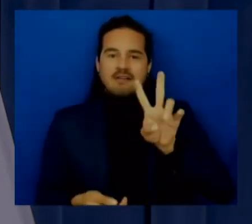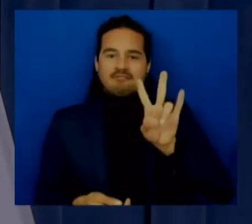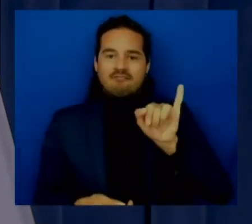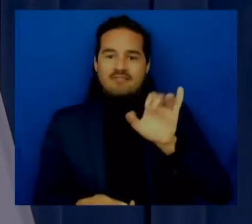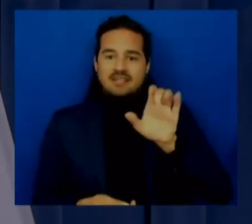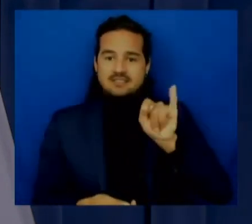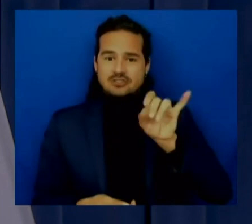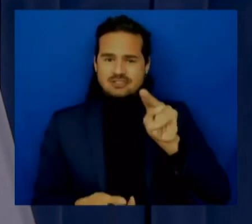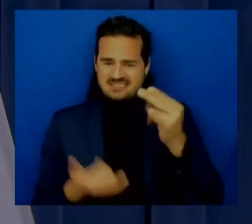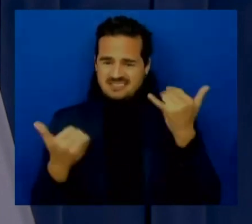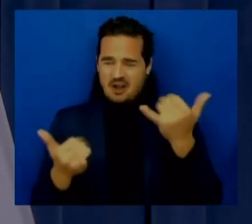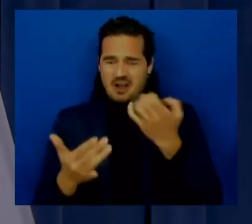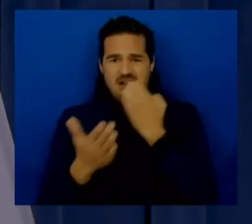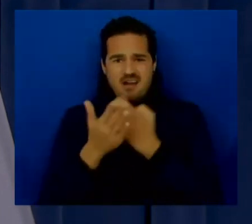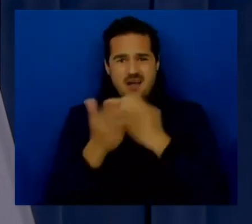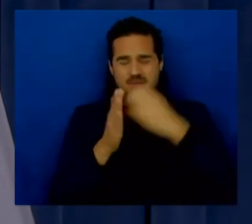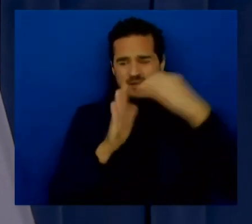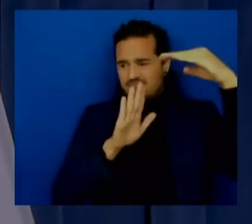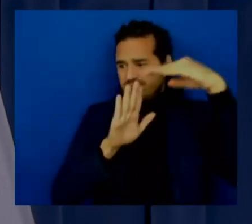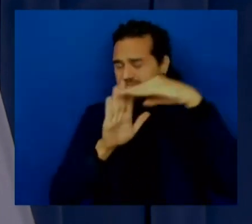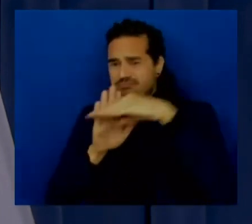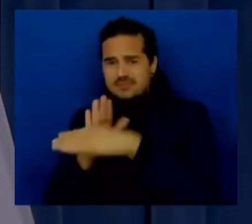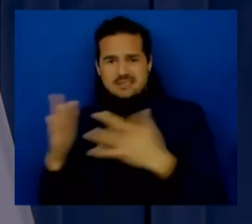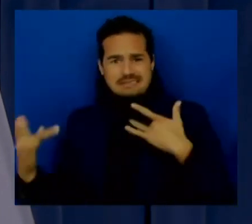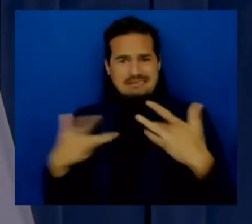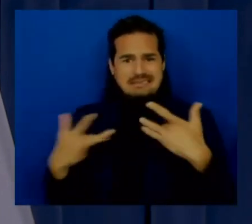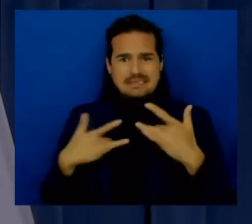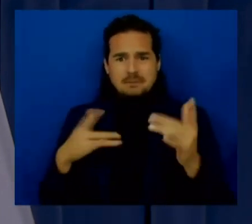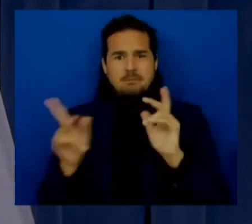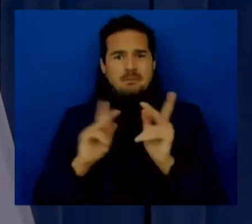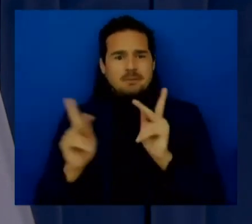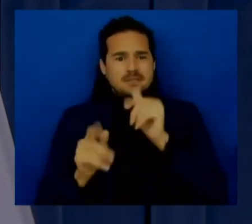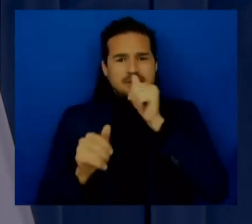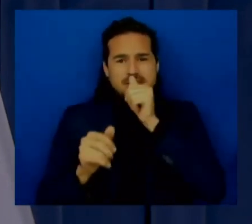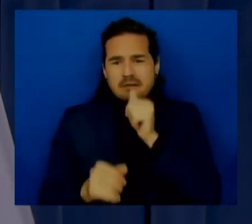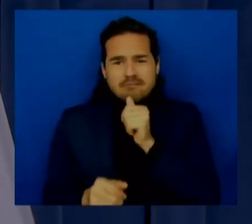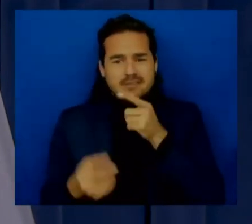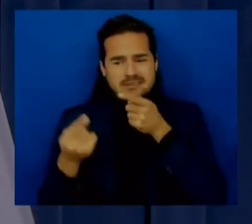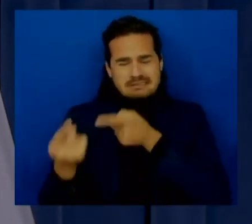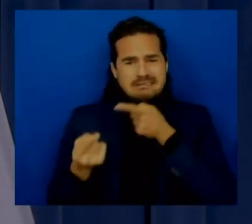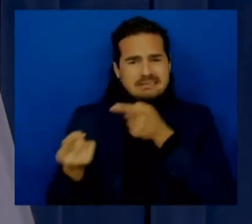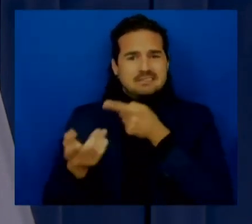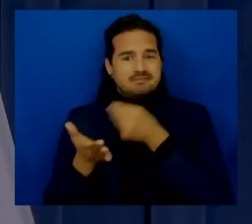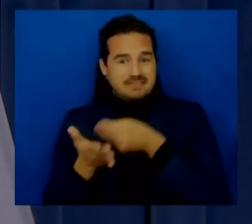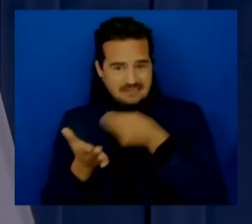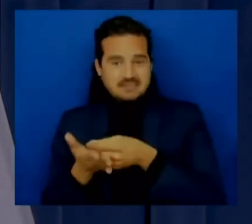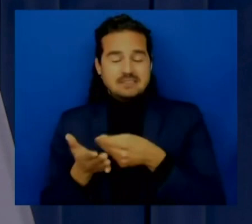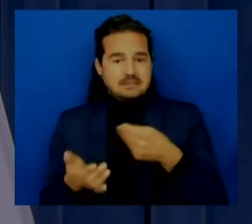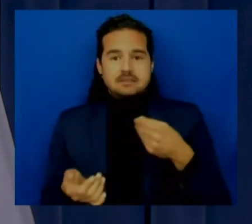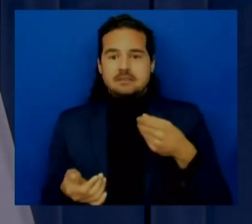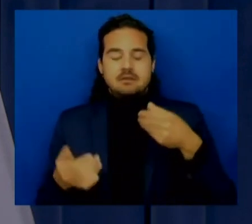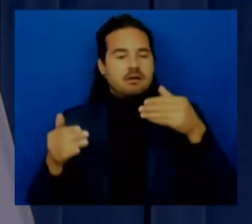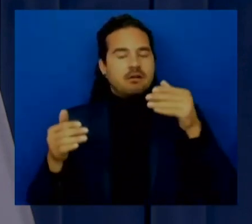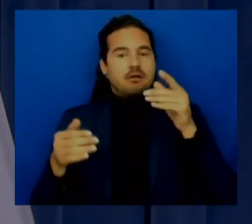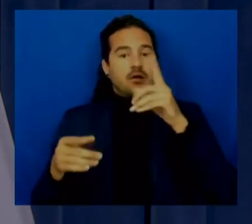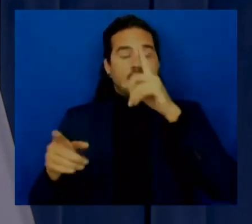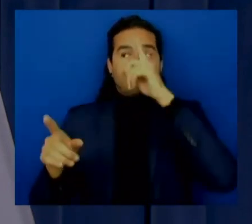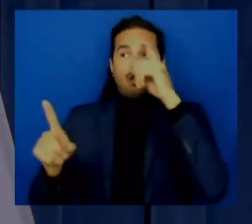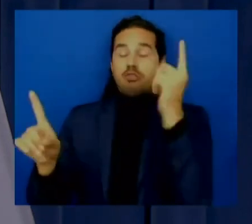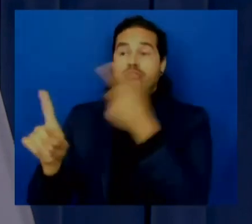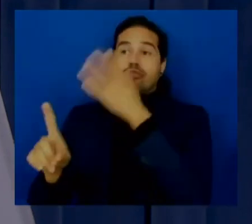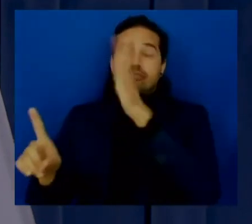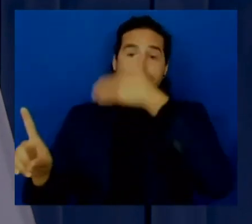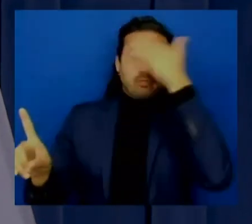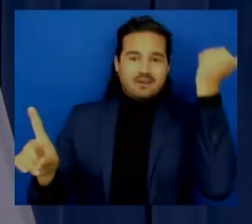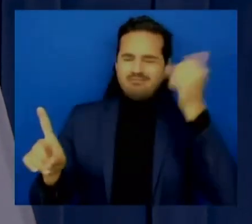through is the issue. And we have not lost sight of that. And I just want to thank the leadership in the Assembly, leadership